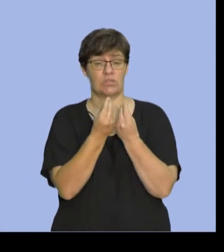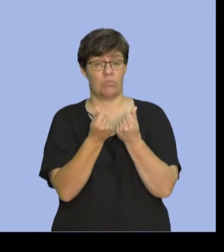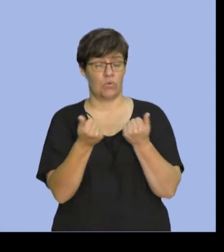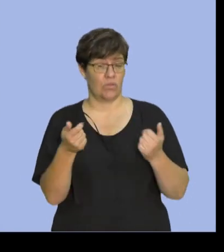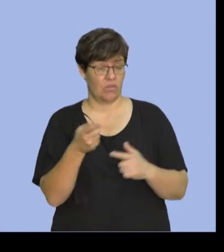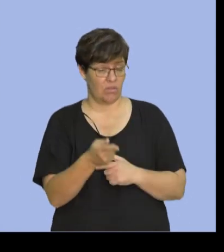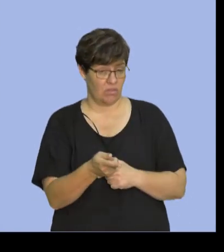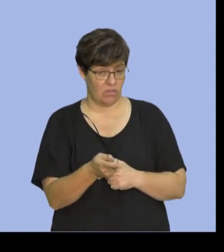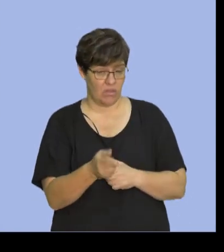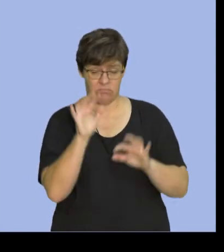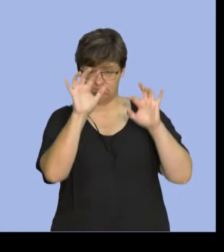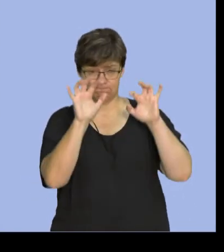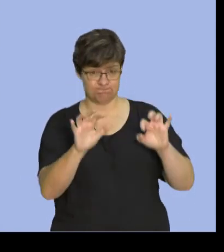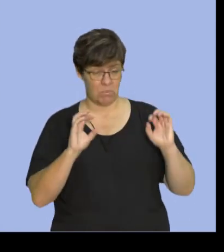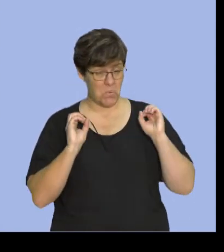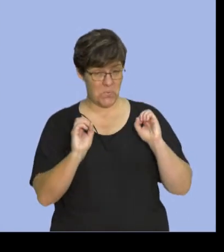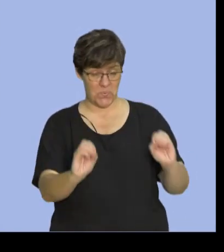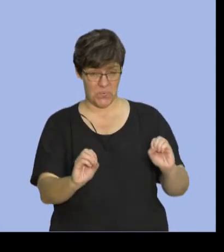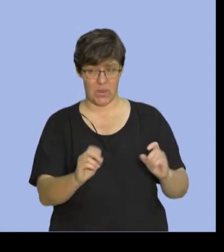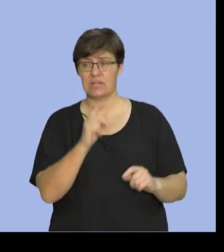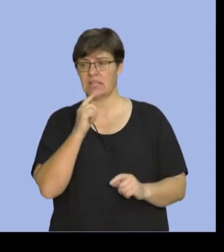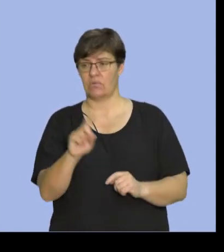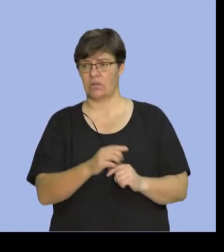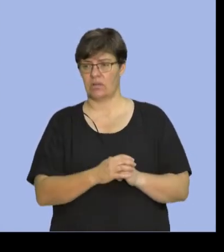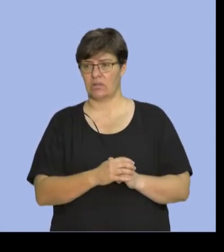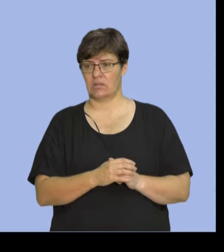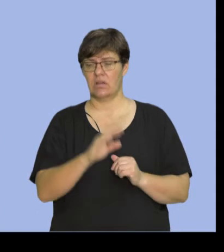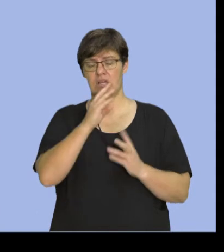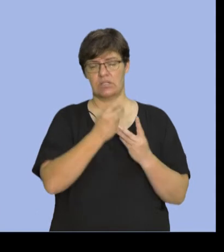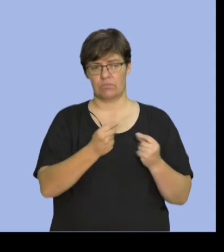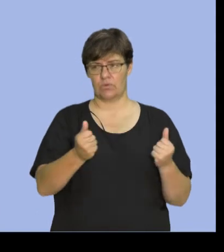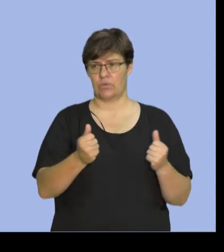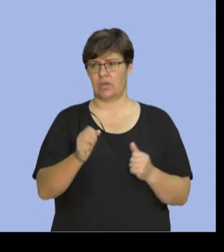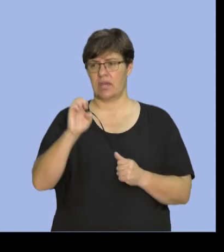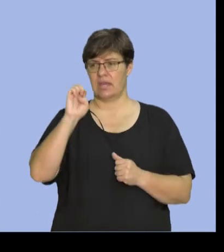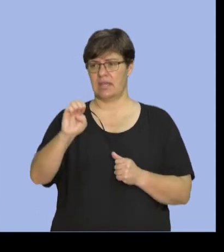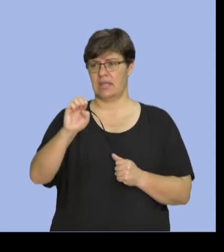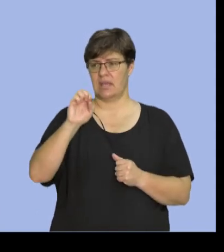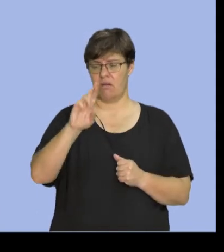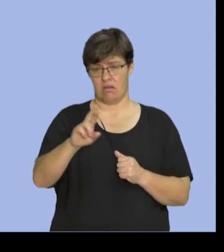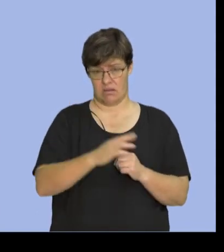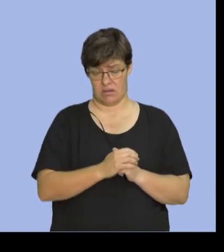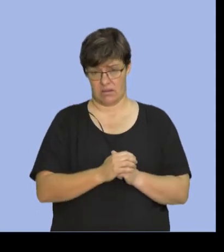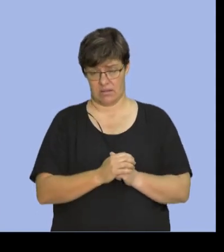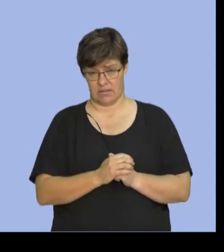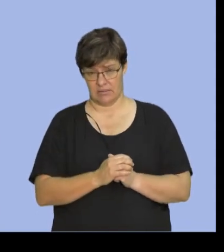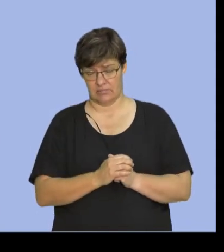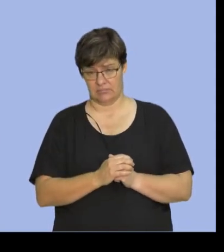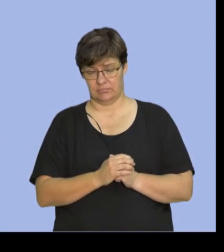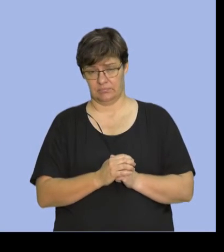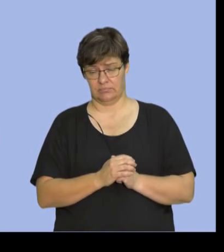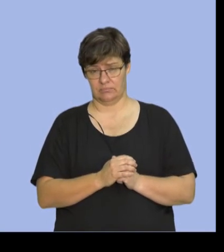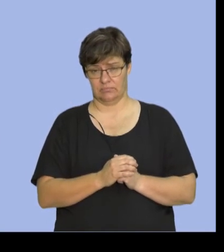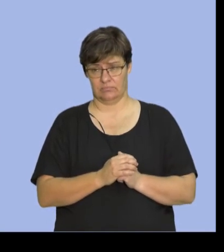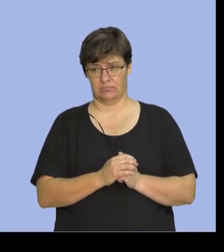has no ribosomes on it, we refer to it as being a smooth ER or endoplasmic reticulum.